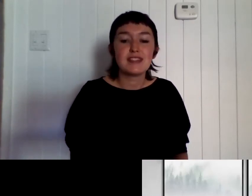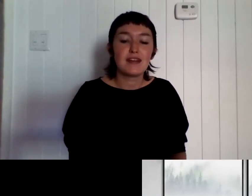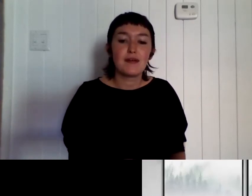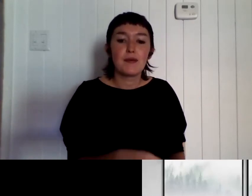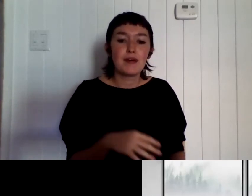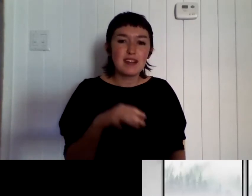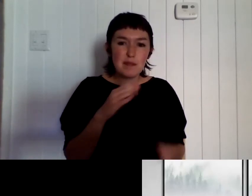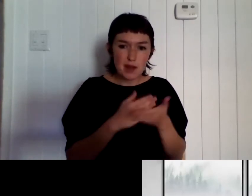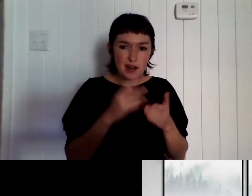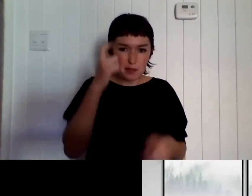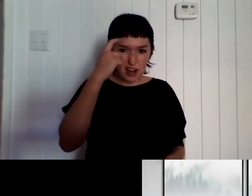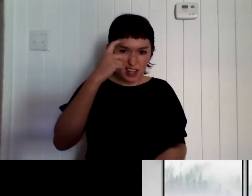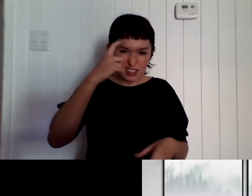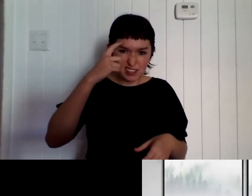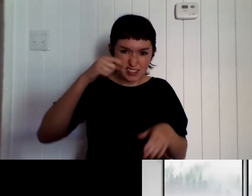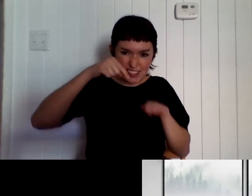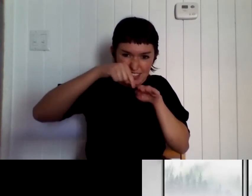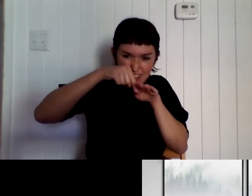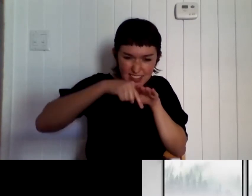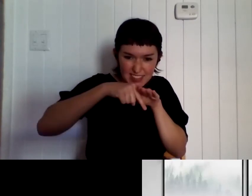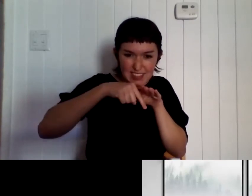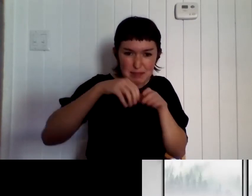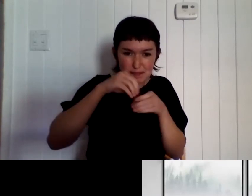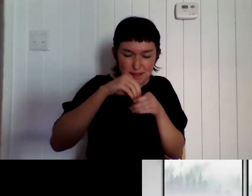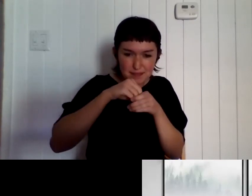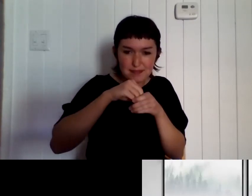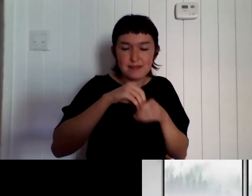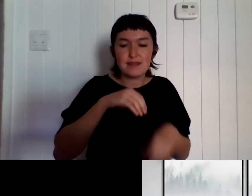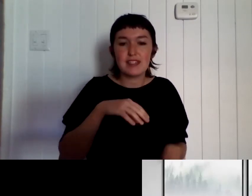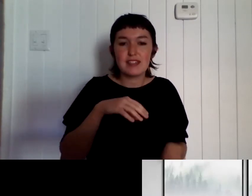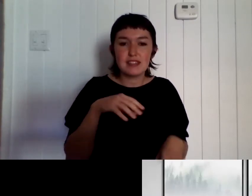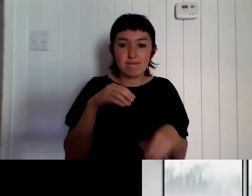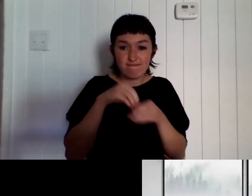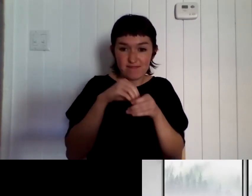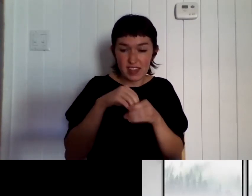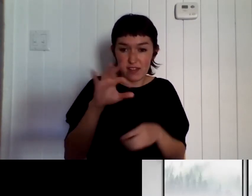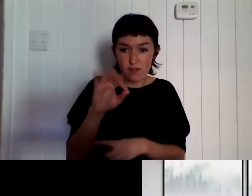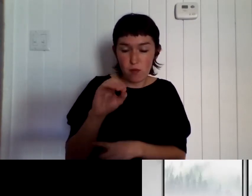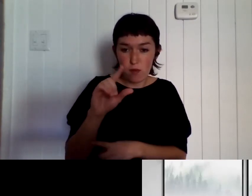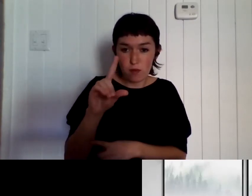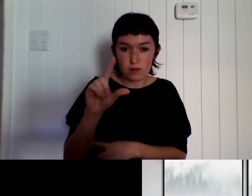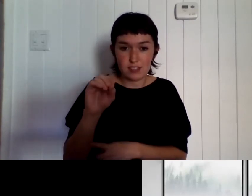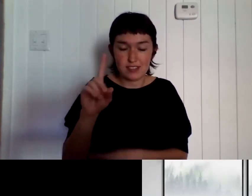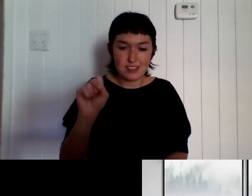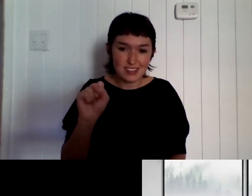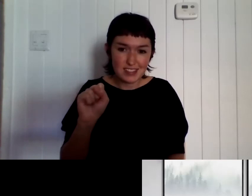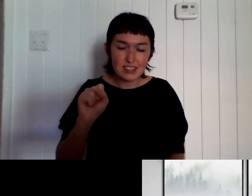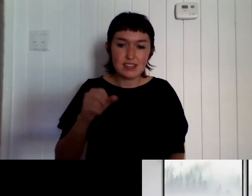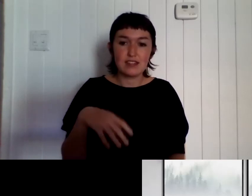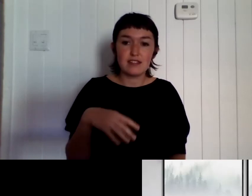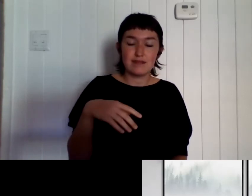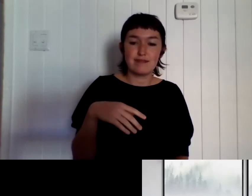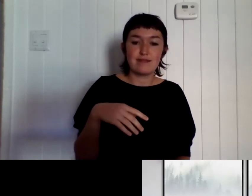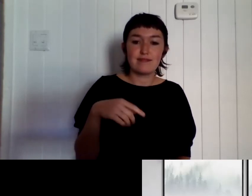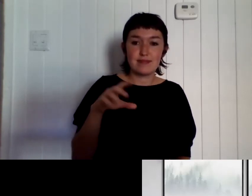far inside. It's kind of really buried in the folds, kind of between the frontal and temporal lobes. It's called the